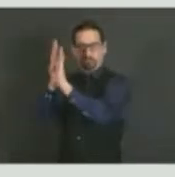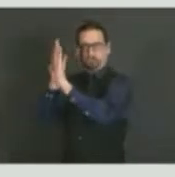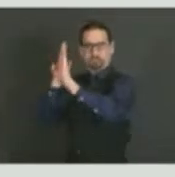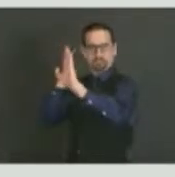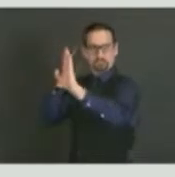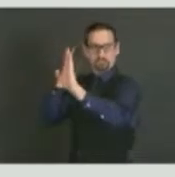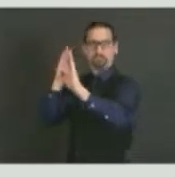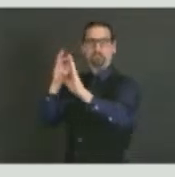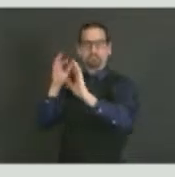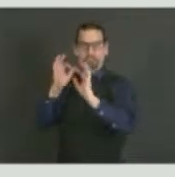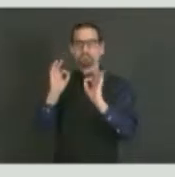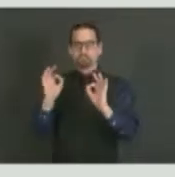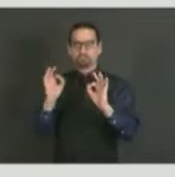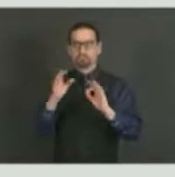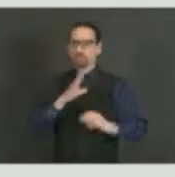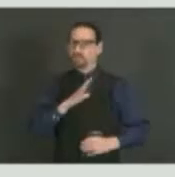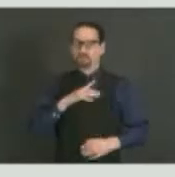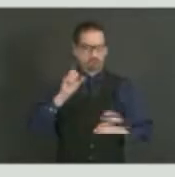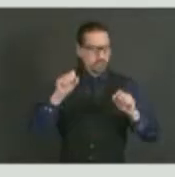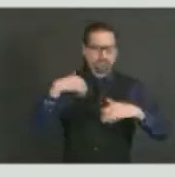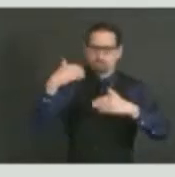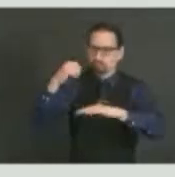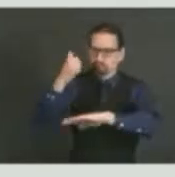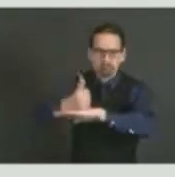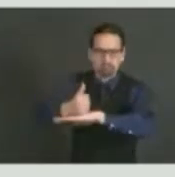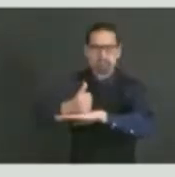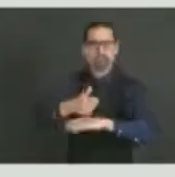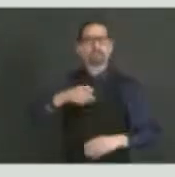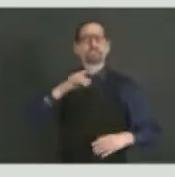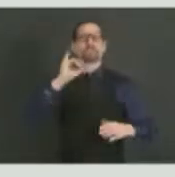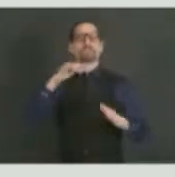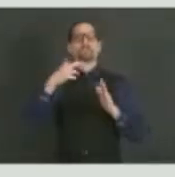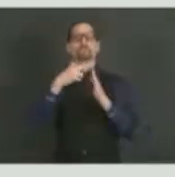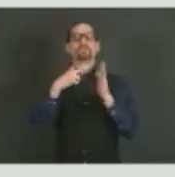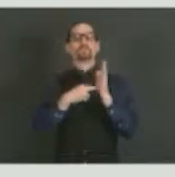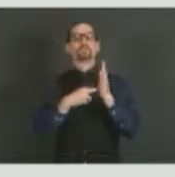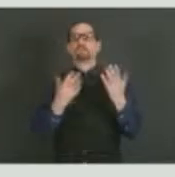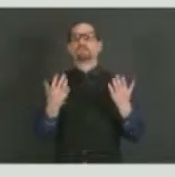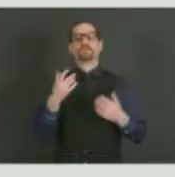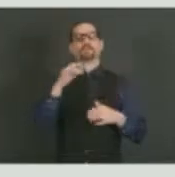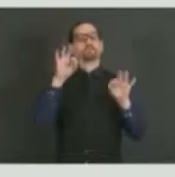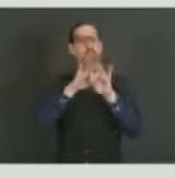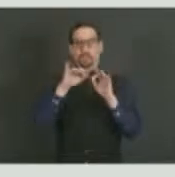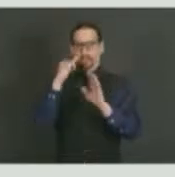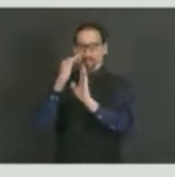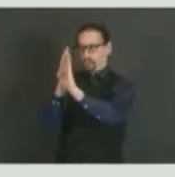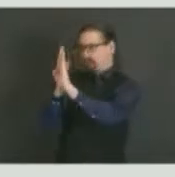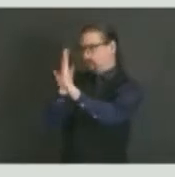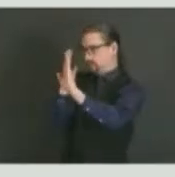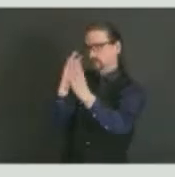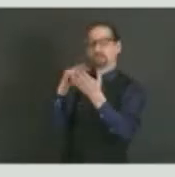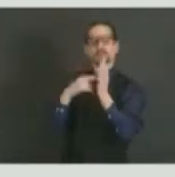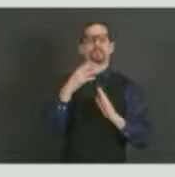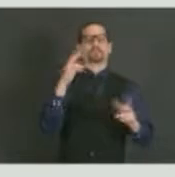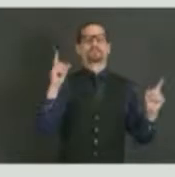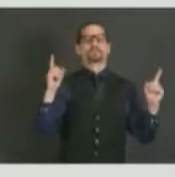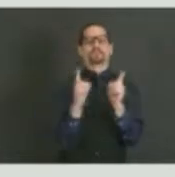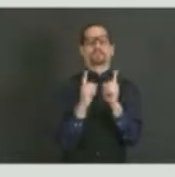the new rule is 3 feet may be provided between parties if that plexiglass